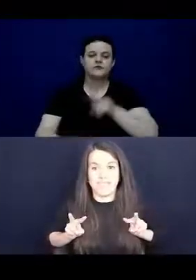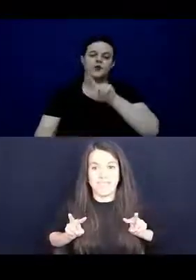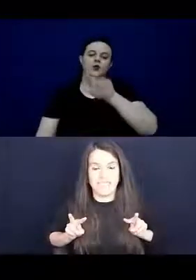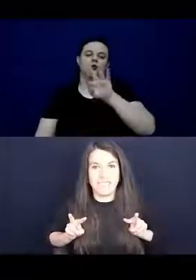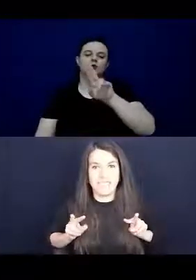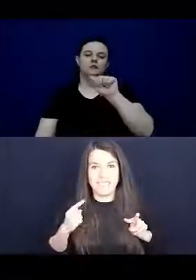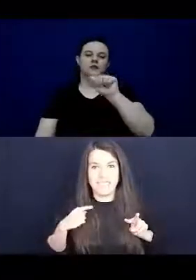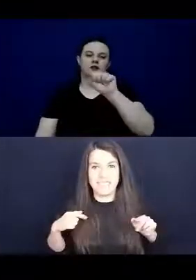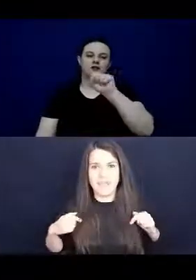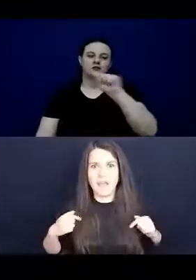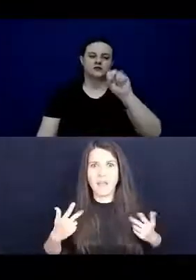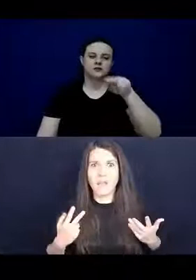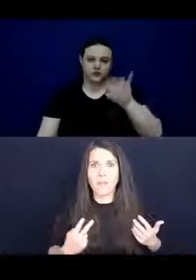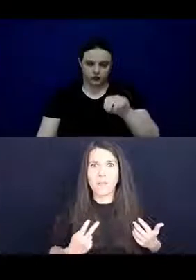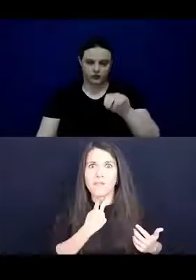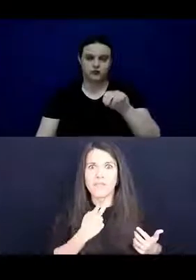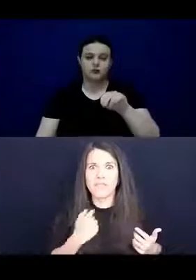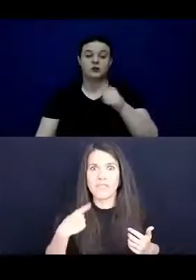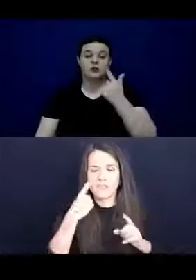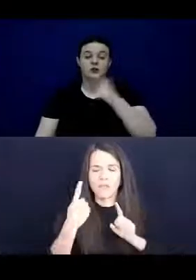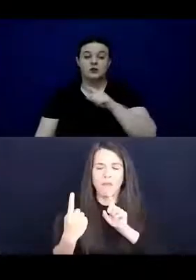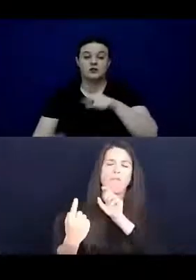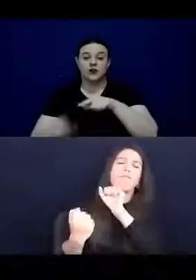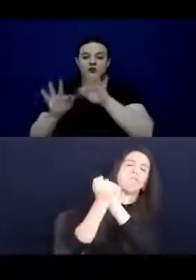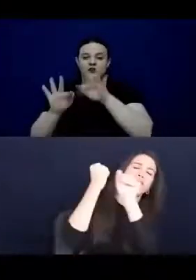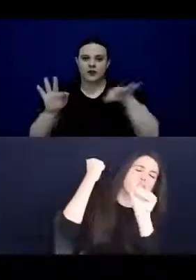you are at risk of colliding with